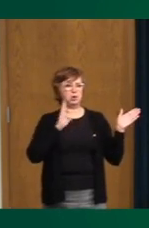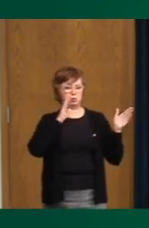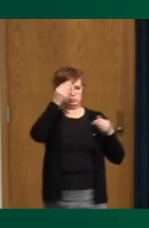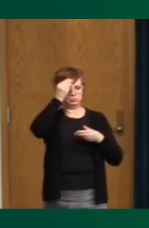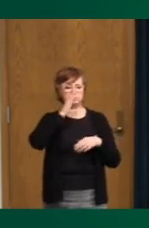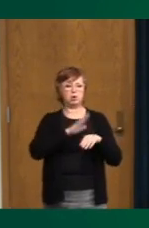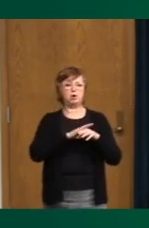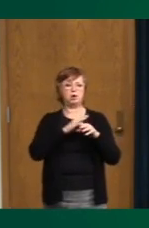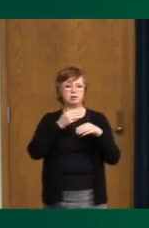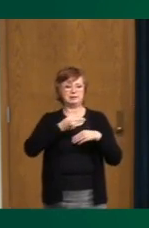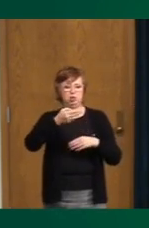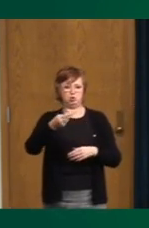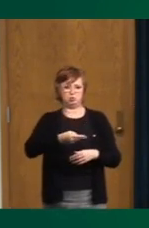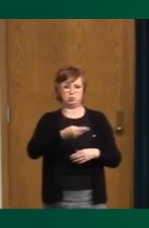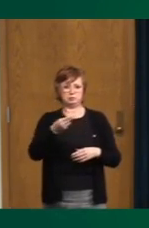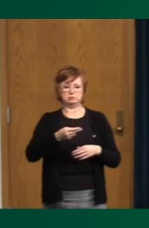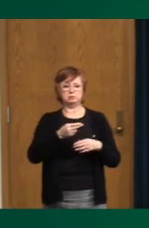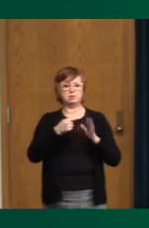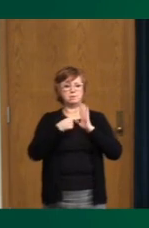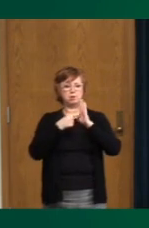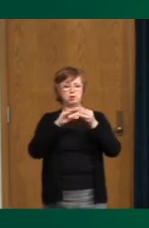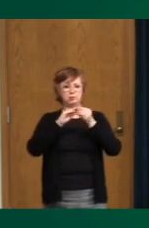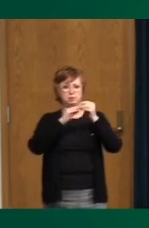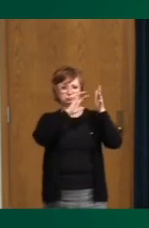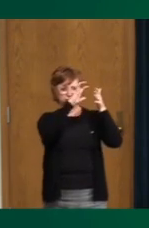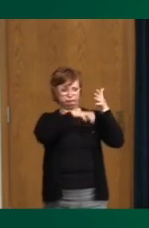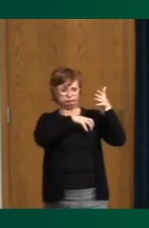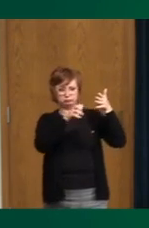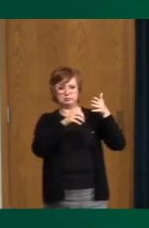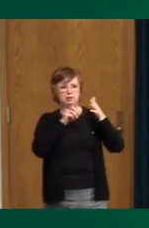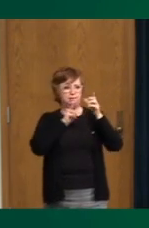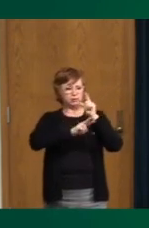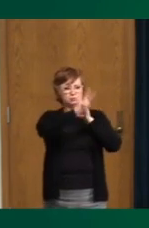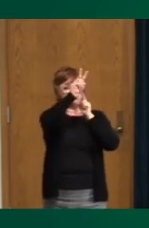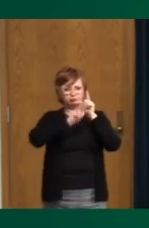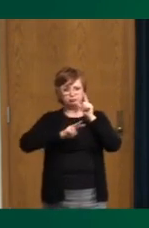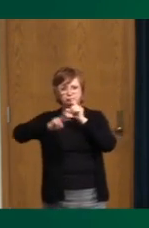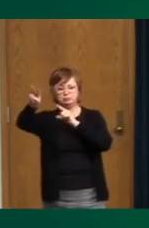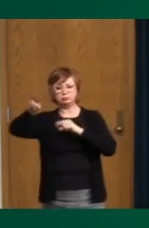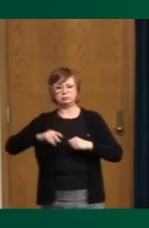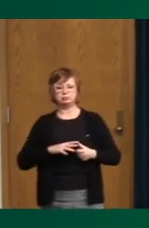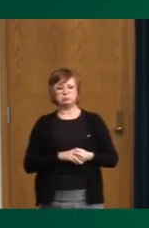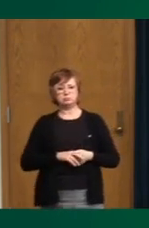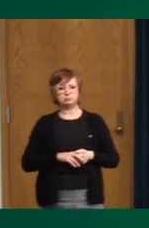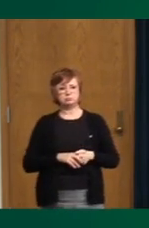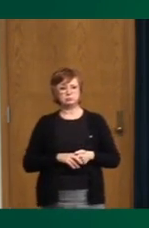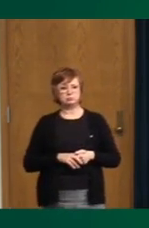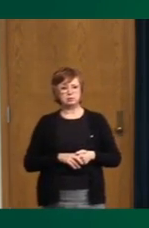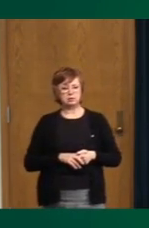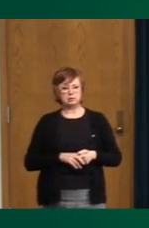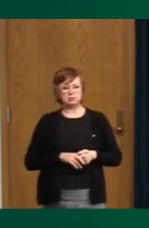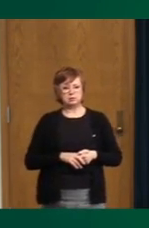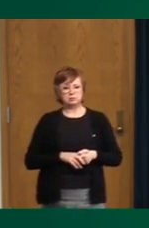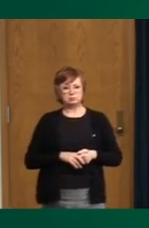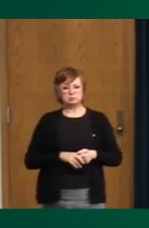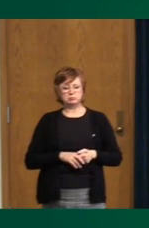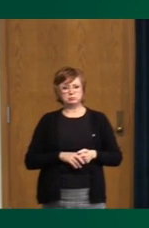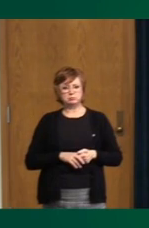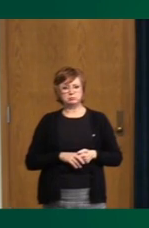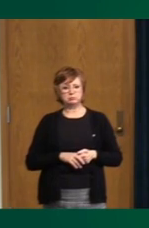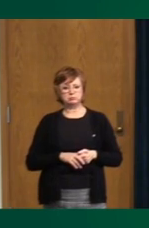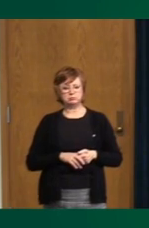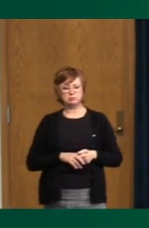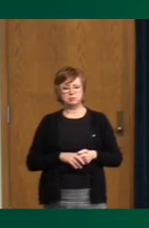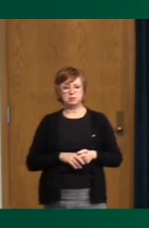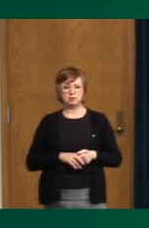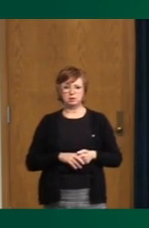updated epidemiology and modeling on Thursday. But again, modeling builds on the data that's emerging over the last